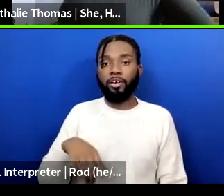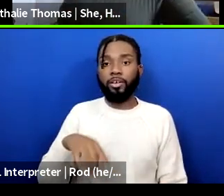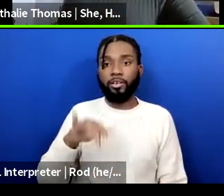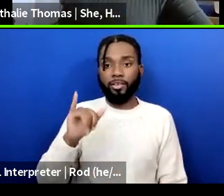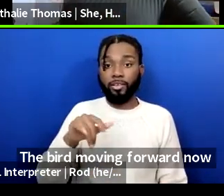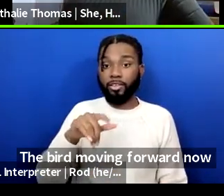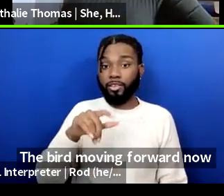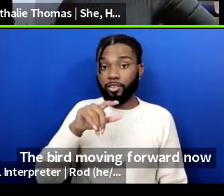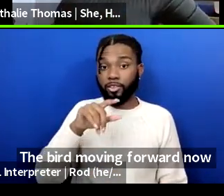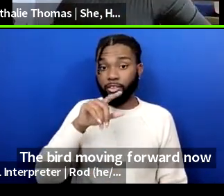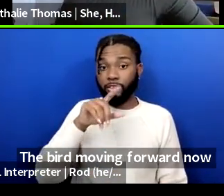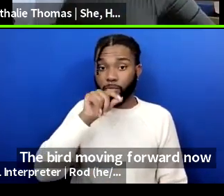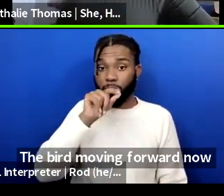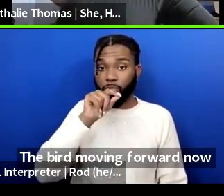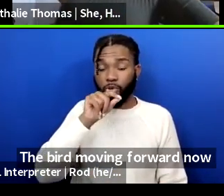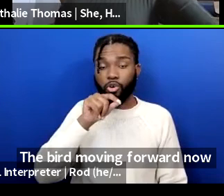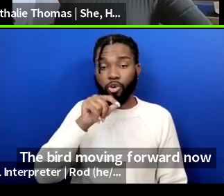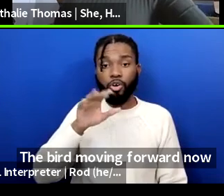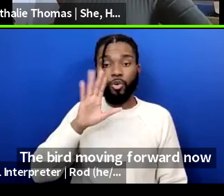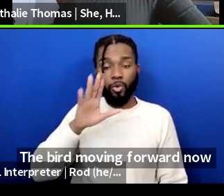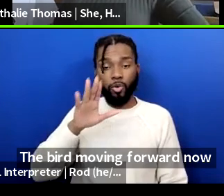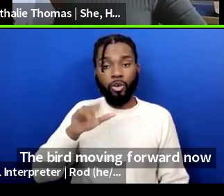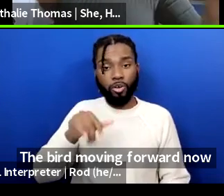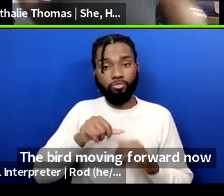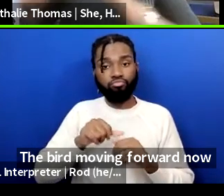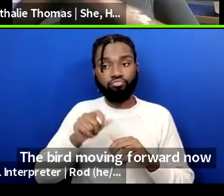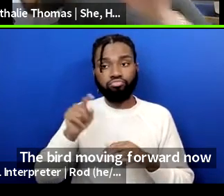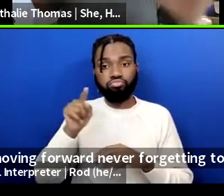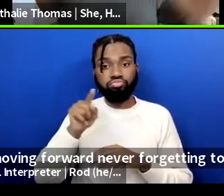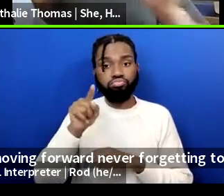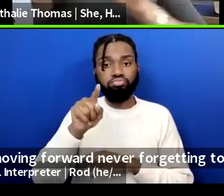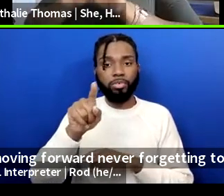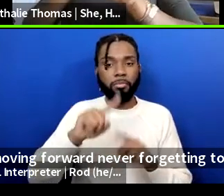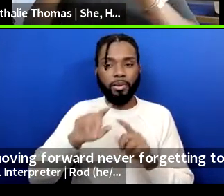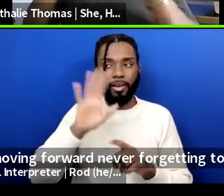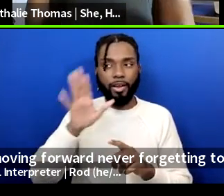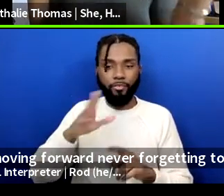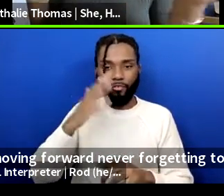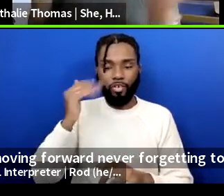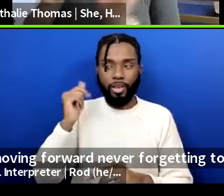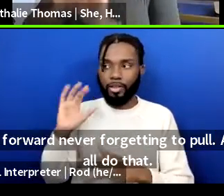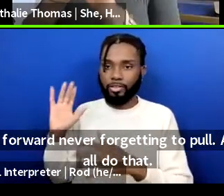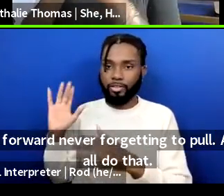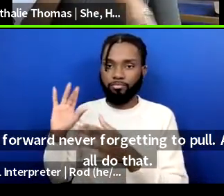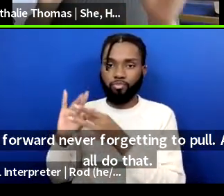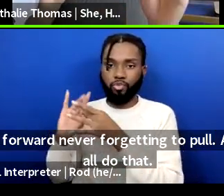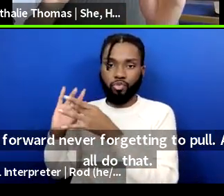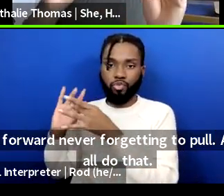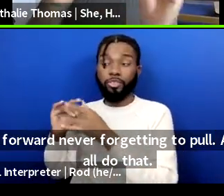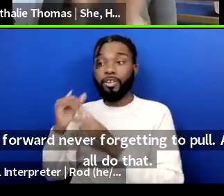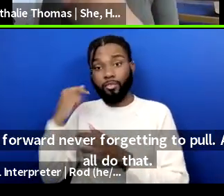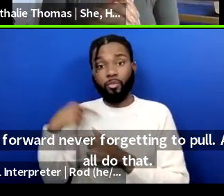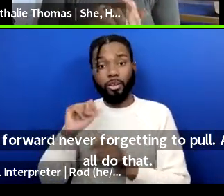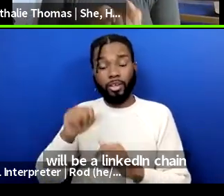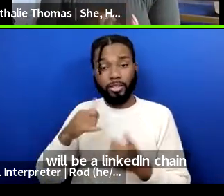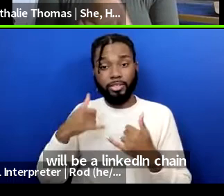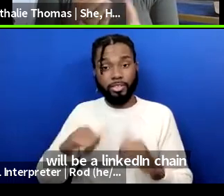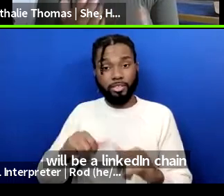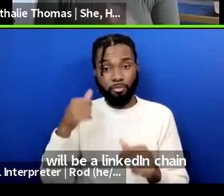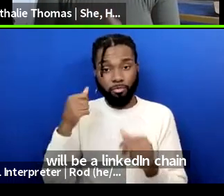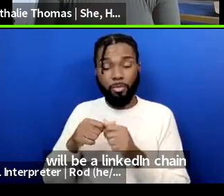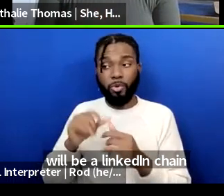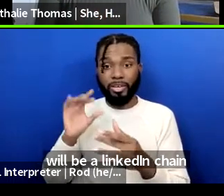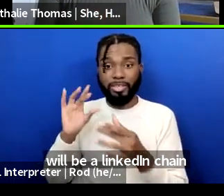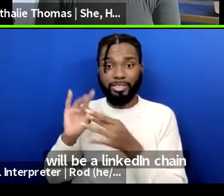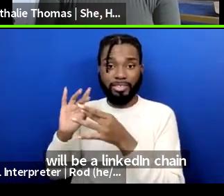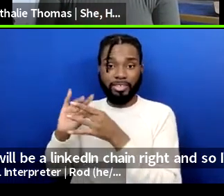forward, never forgetting to pull. And if we can all do that, we'll be a linking chain, right? And so I'm